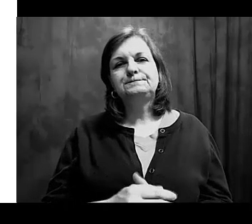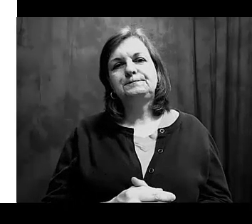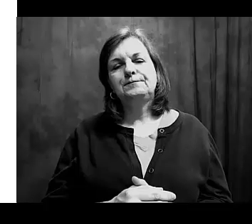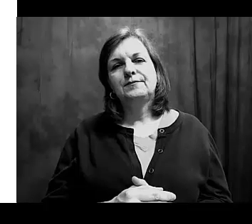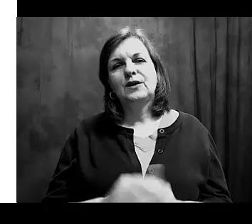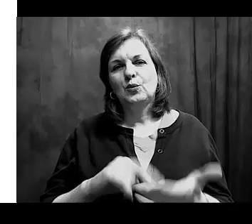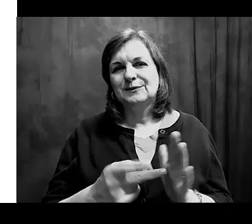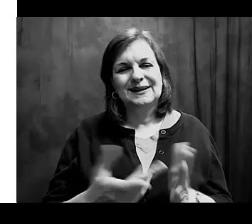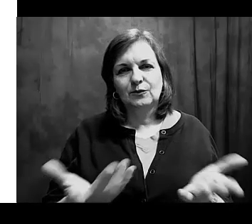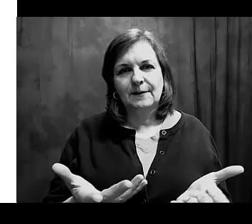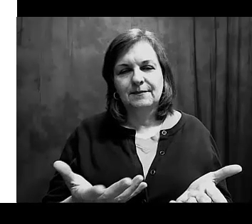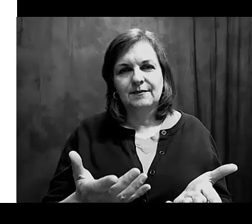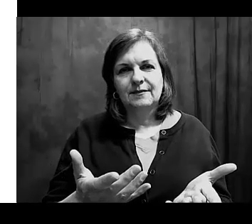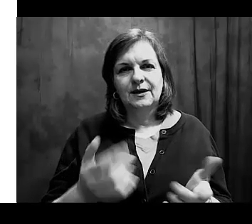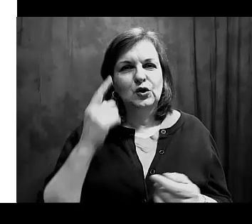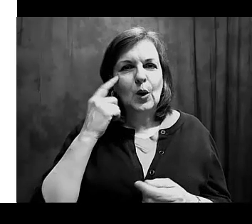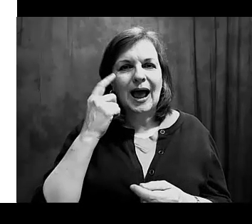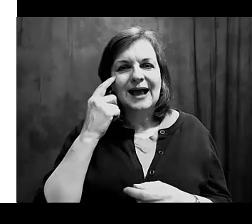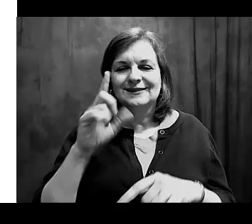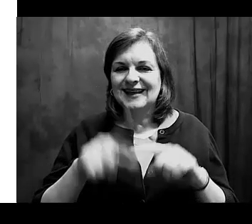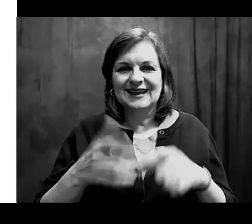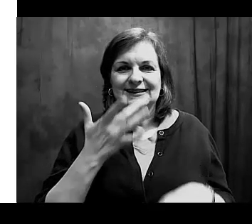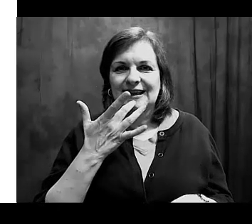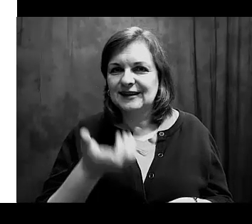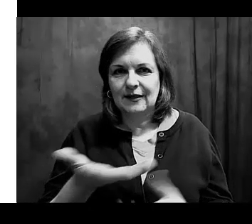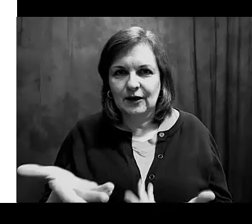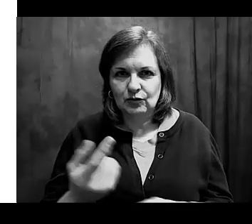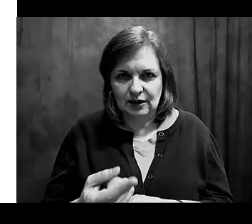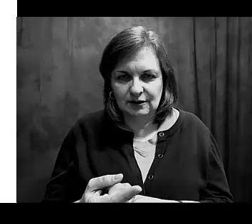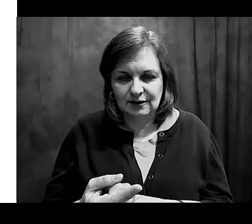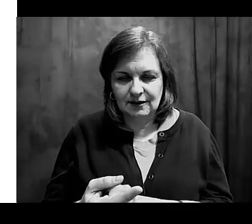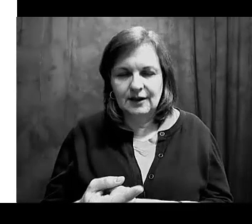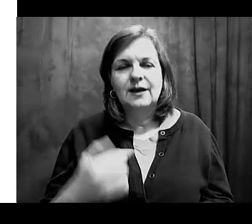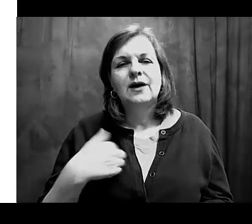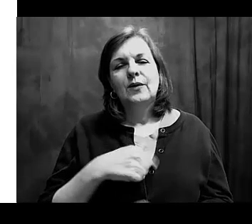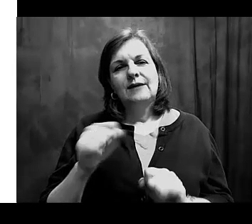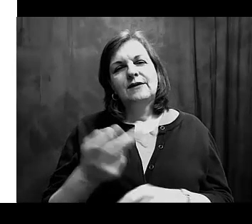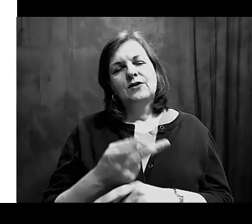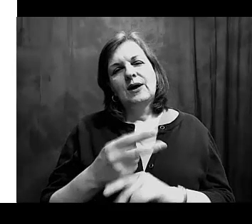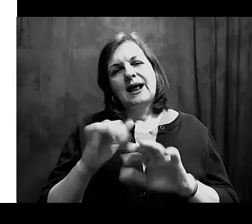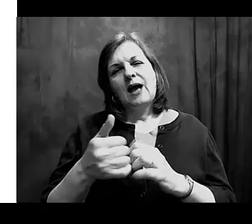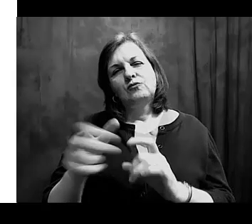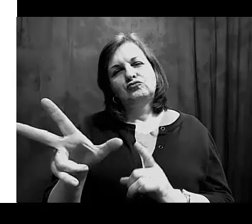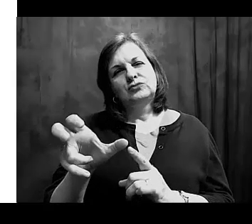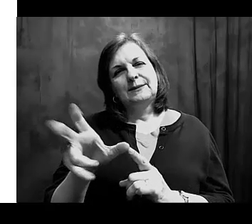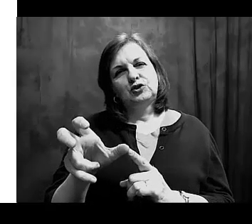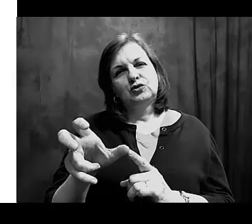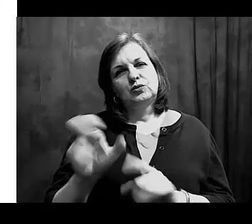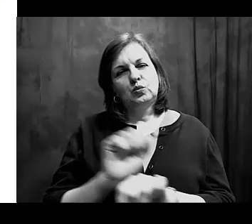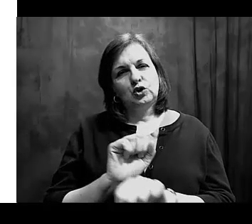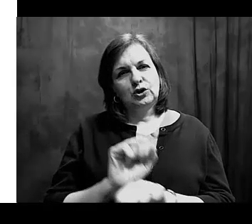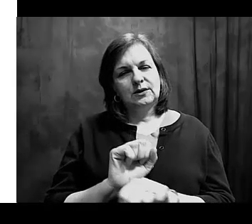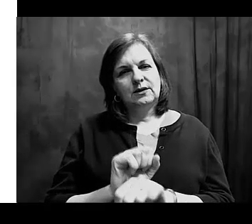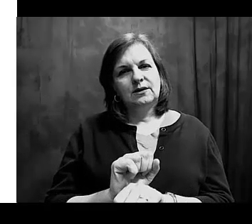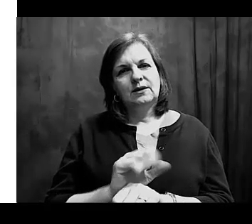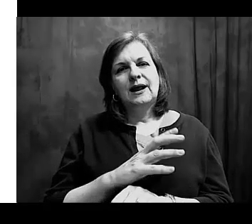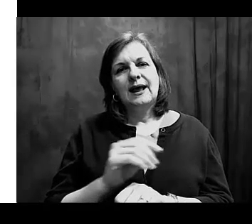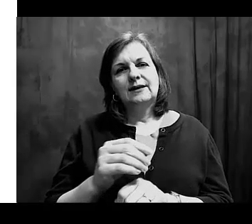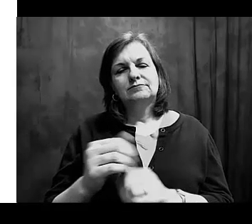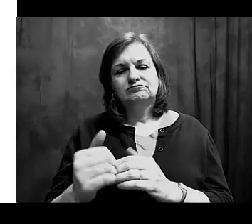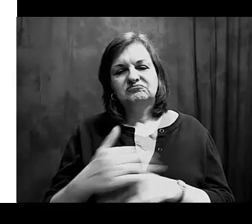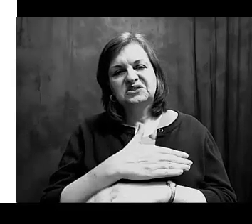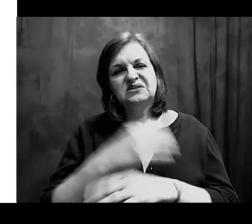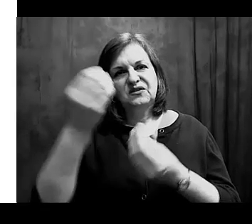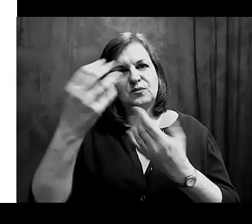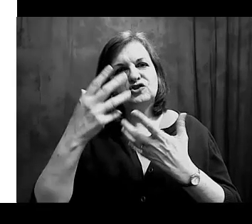stimulus. It's going to convert it into an electrical signal, and then we're going to send that